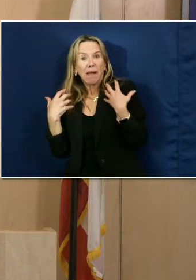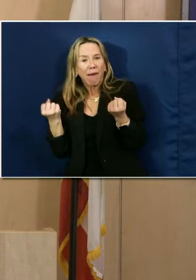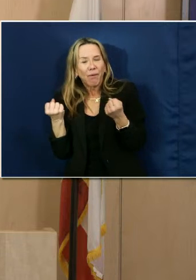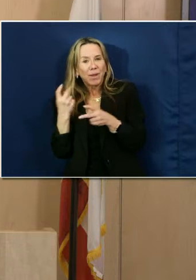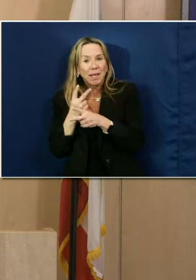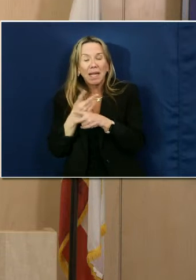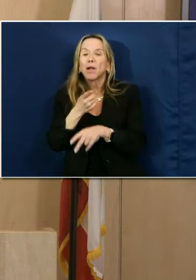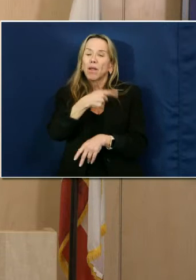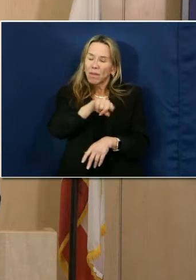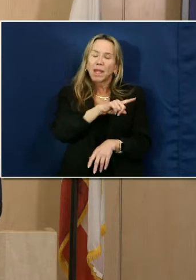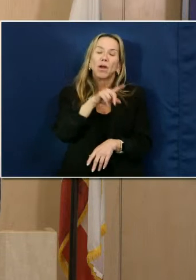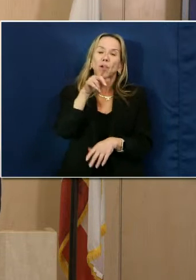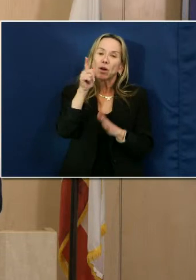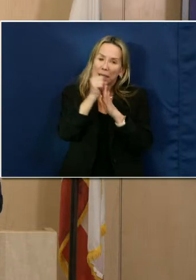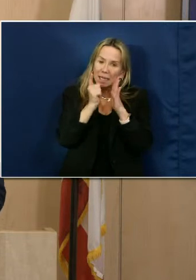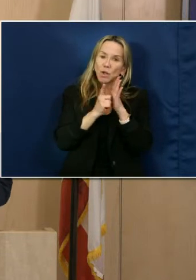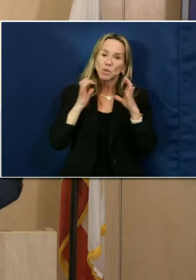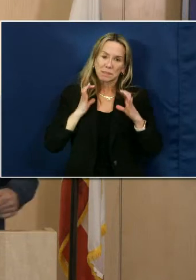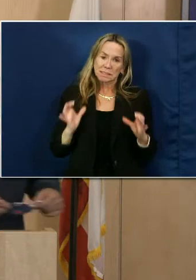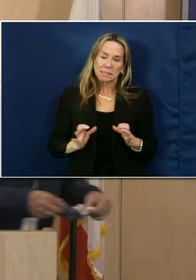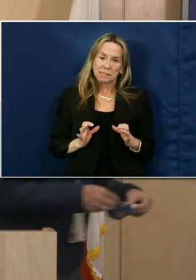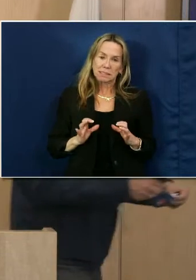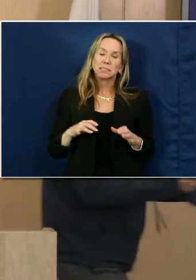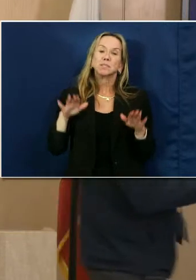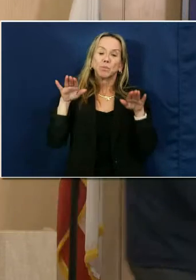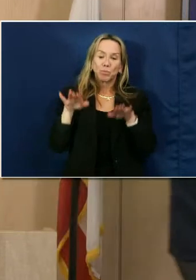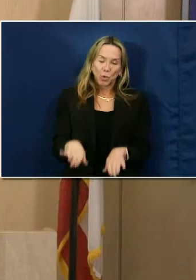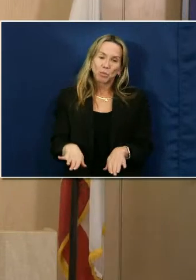citizens or legal permanent residents.